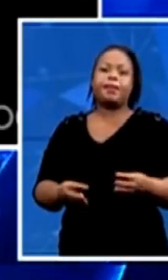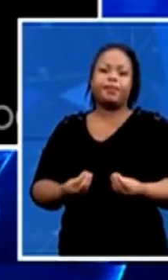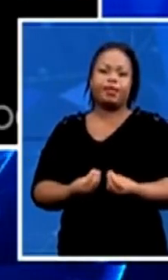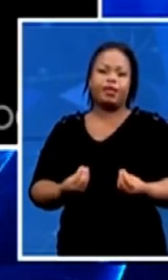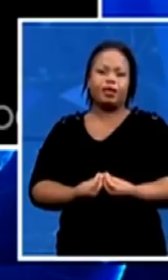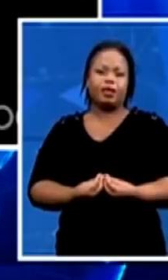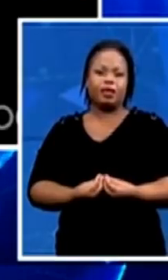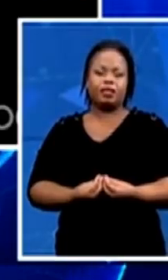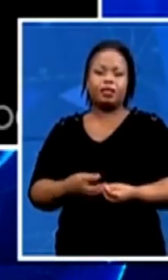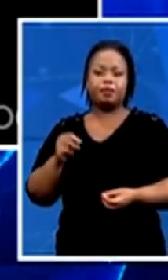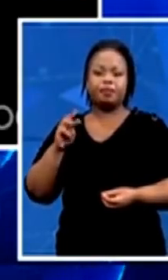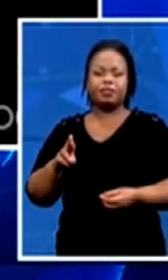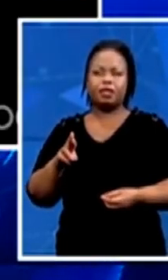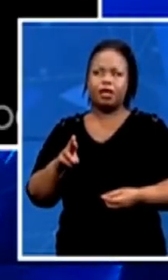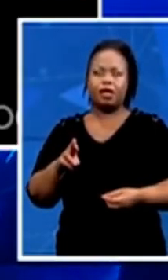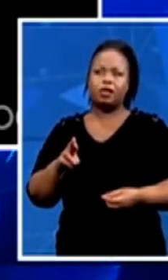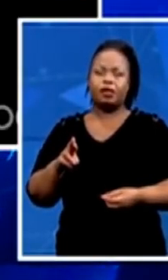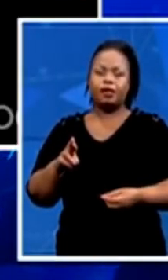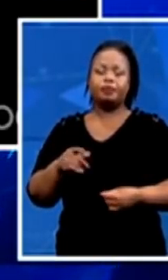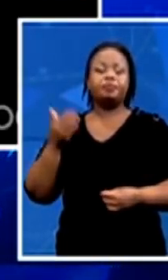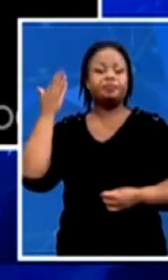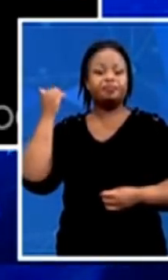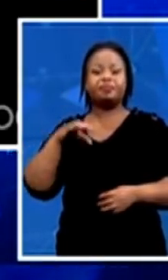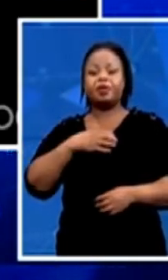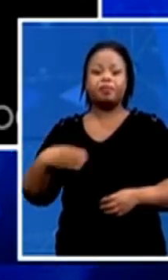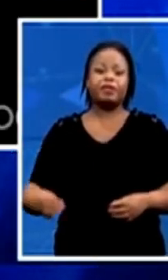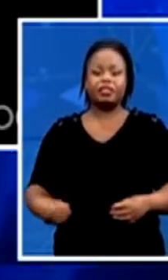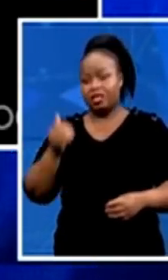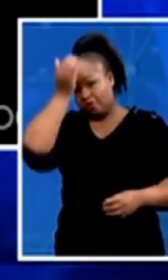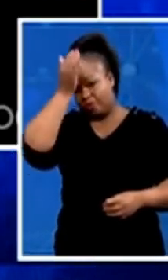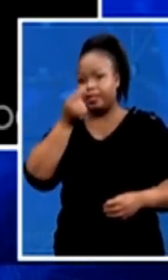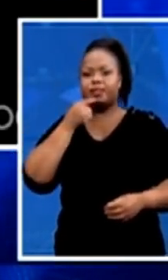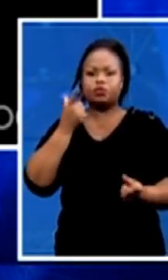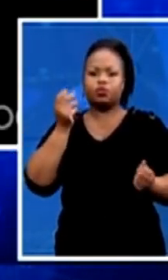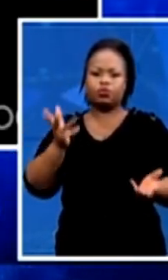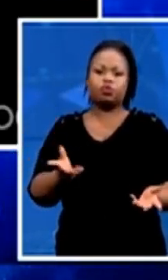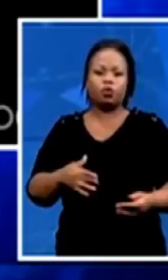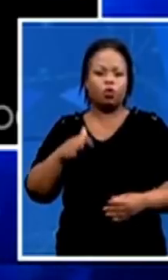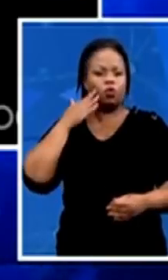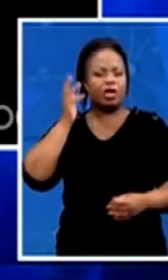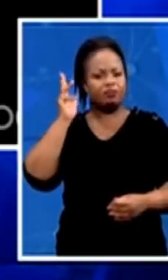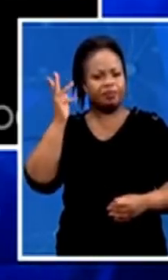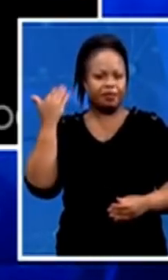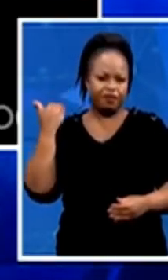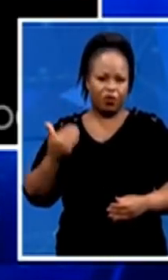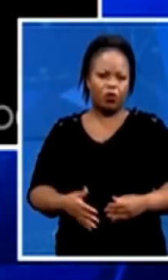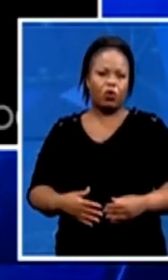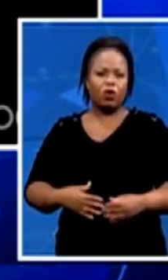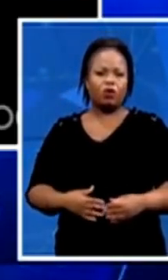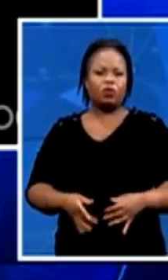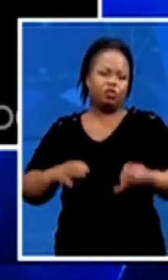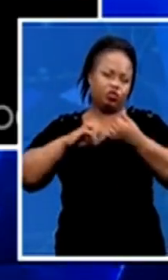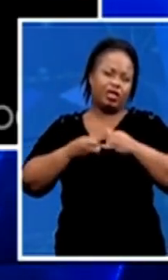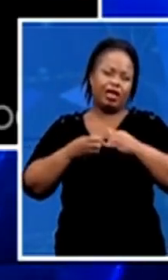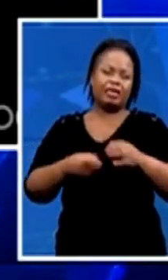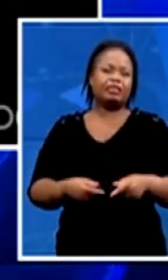that former President Zuma is accused of doing in his statements and all that scurrilous attacks and what have you.